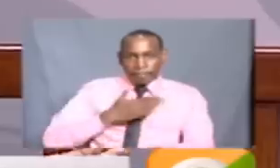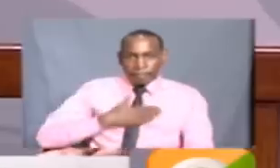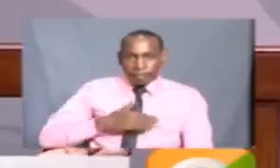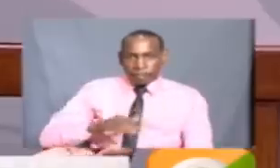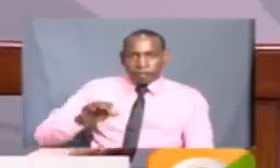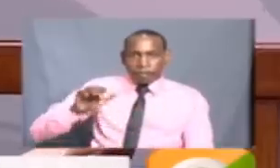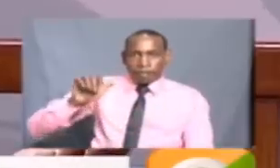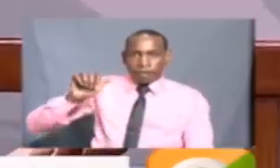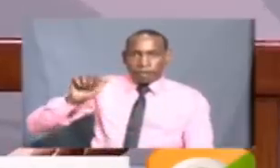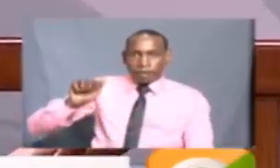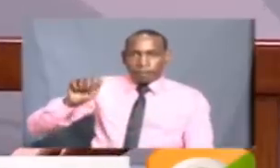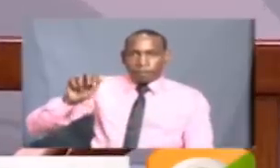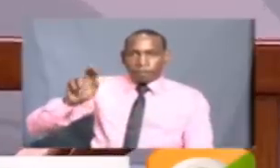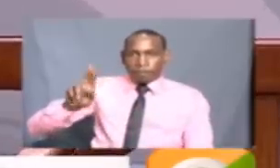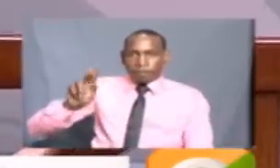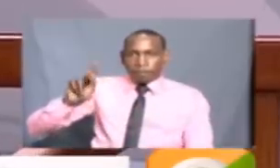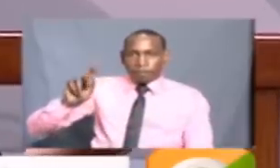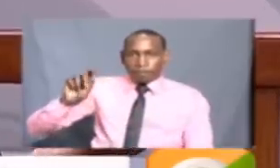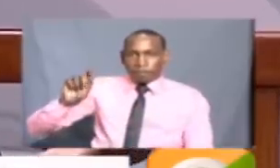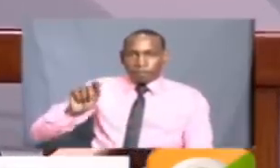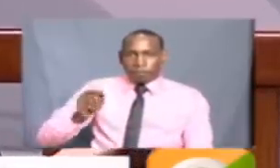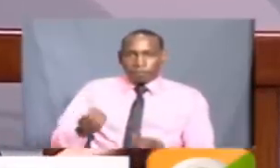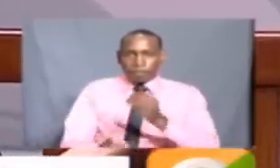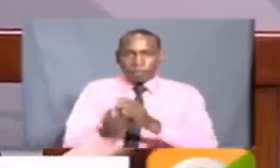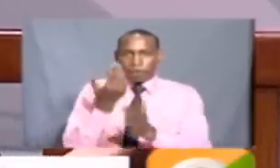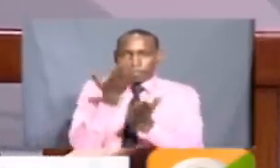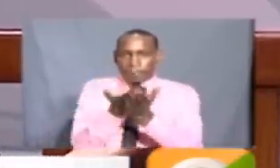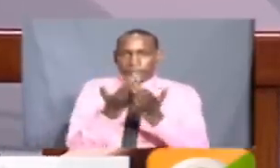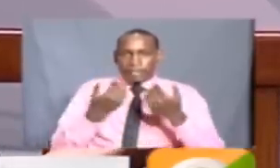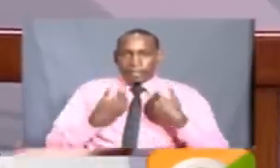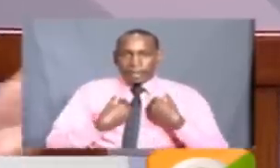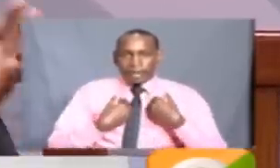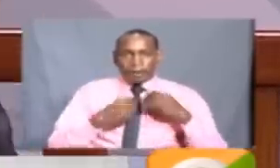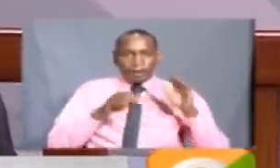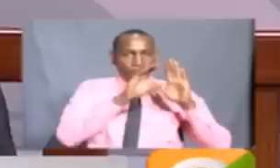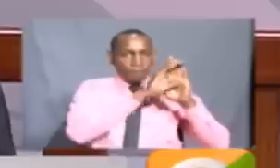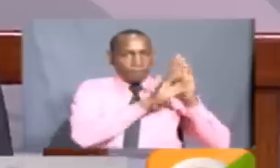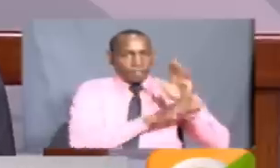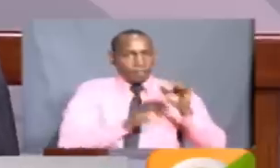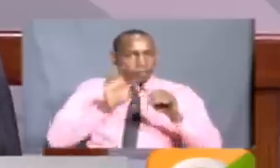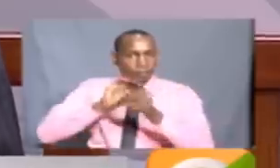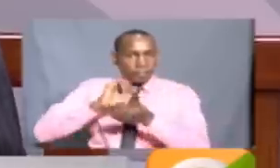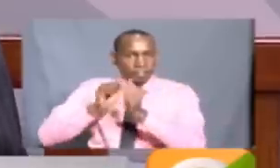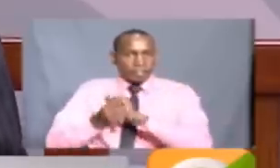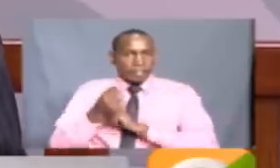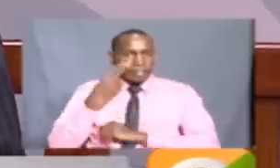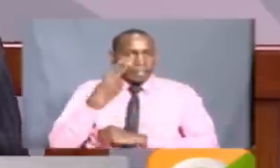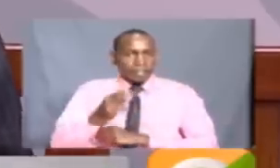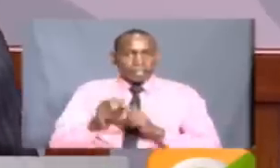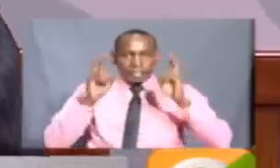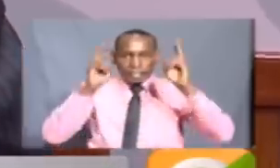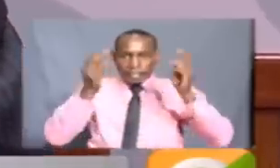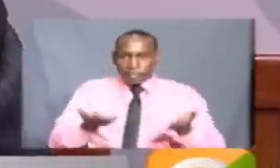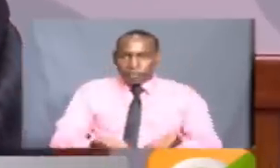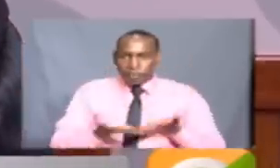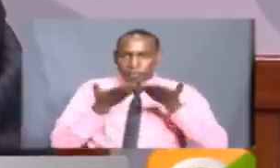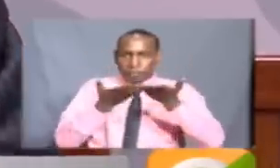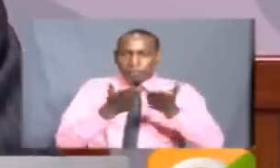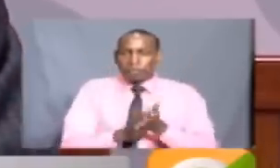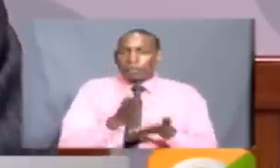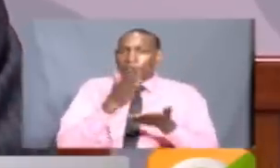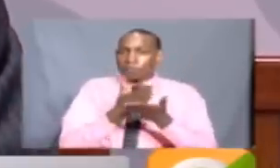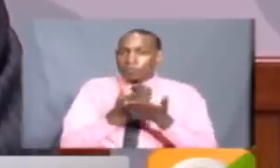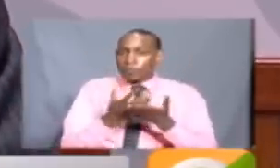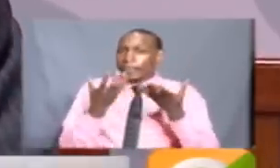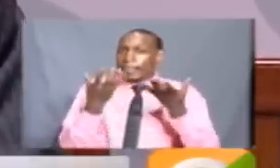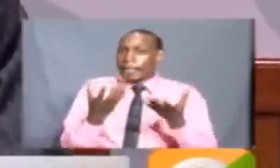Aukot came up with a petition to have a referendum. If you look at the issues that he raises, they are weighty